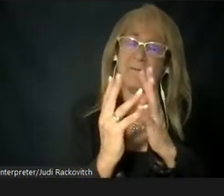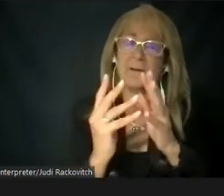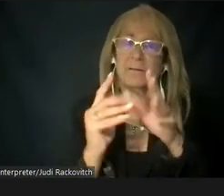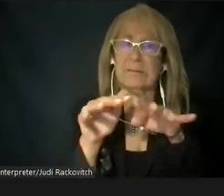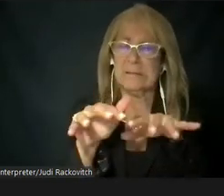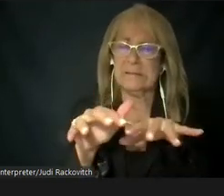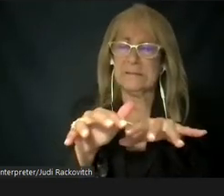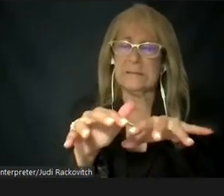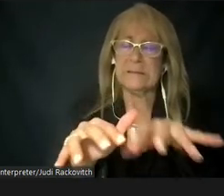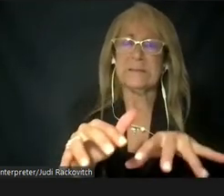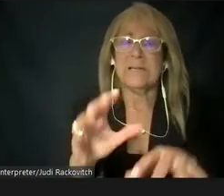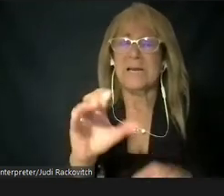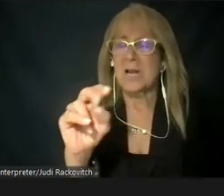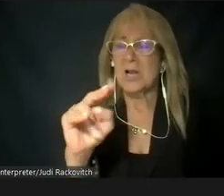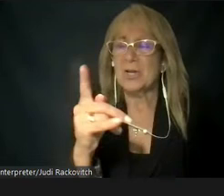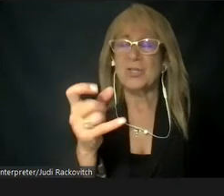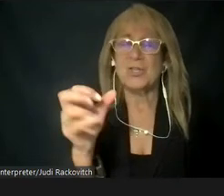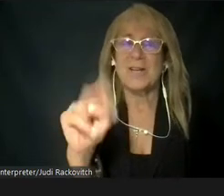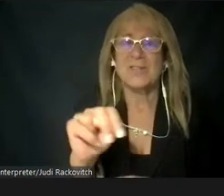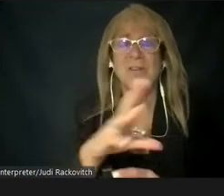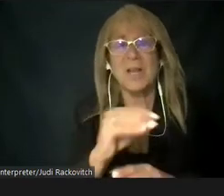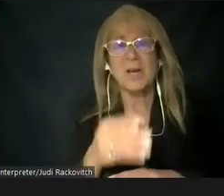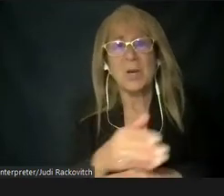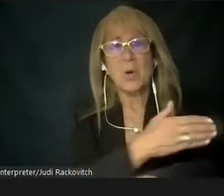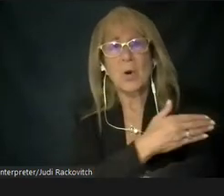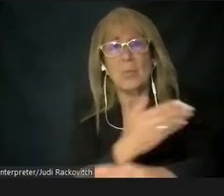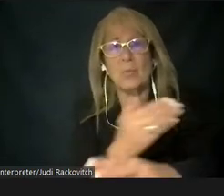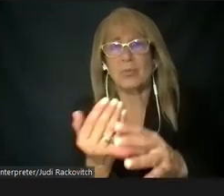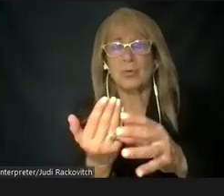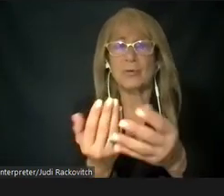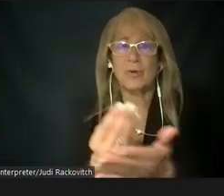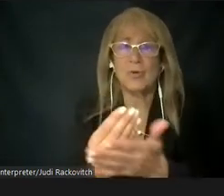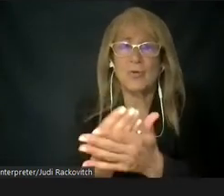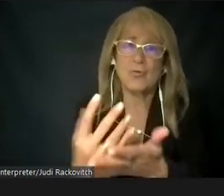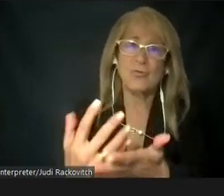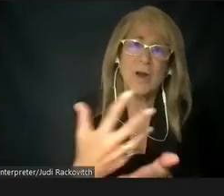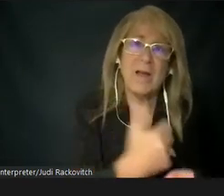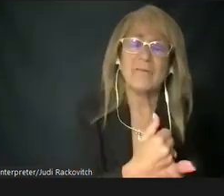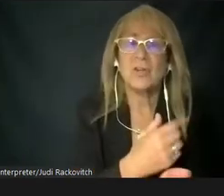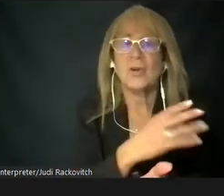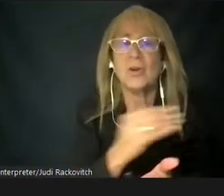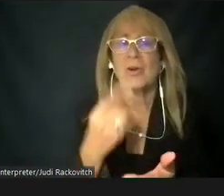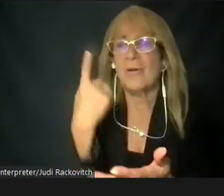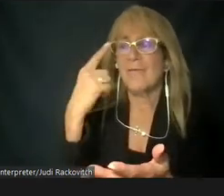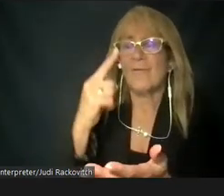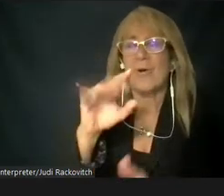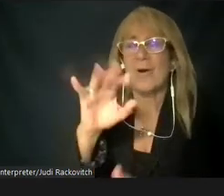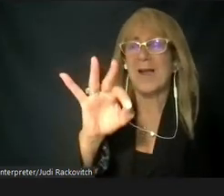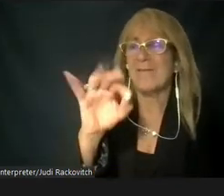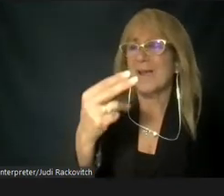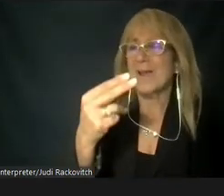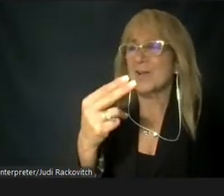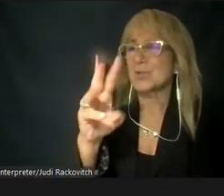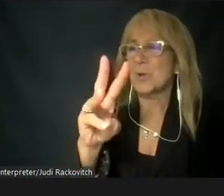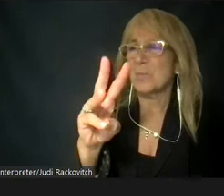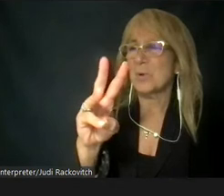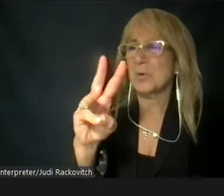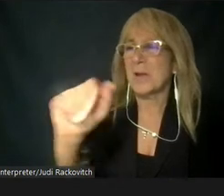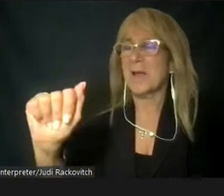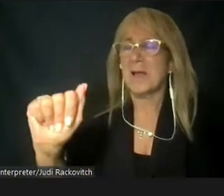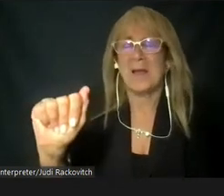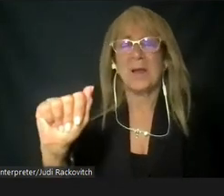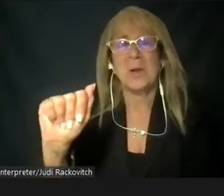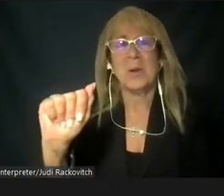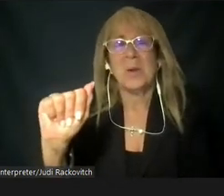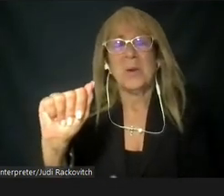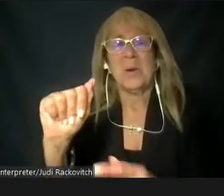revenue for future transportation improvements pursuant to acceptance into the FHWA's Value Pricing Pilot Program, or BPPP.